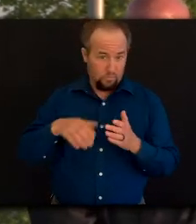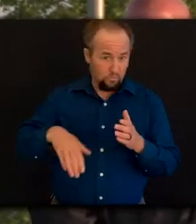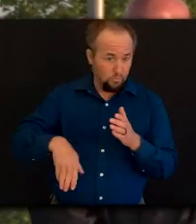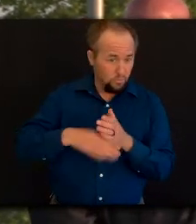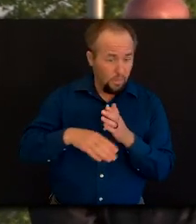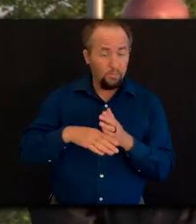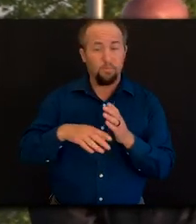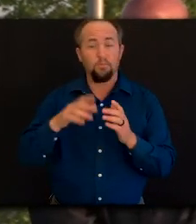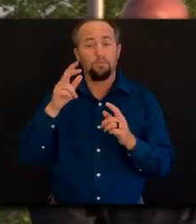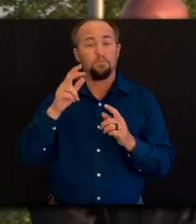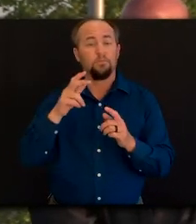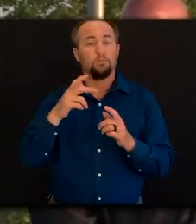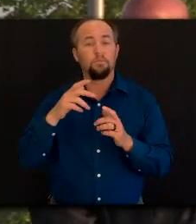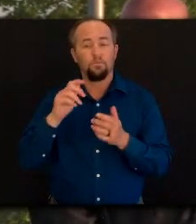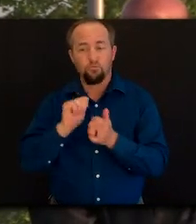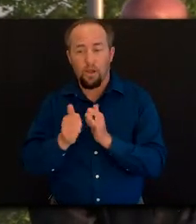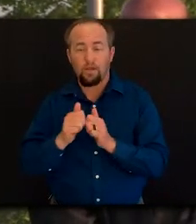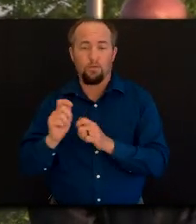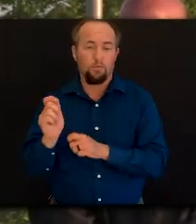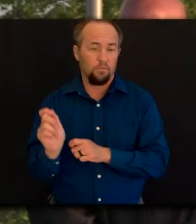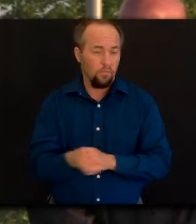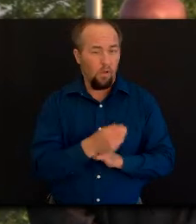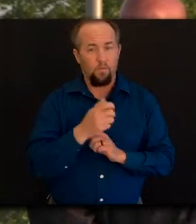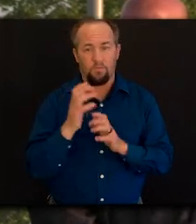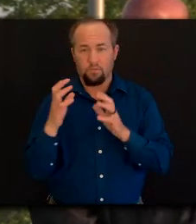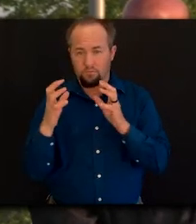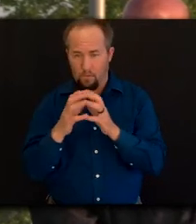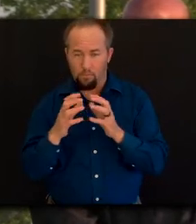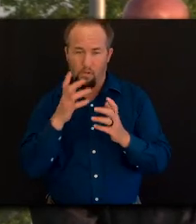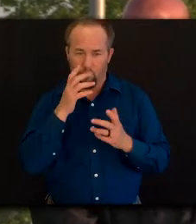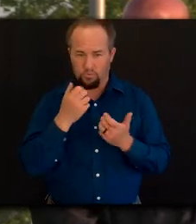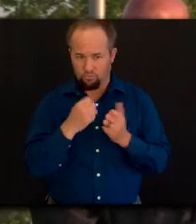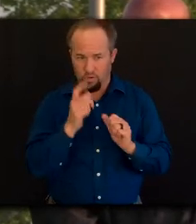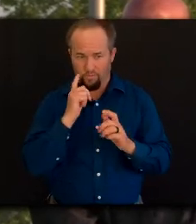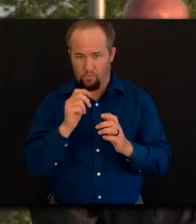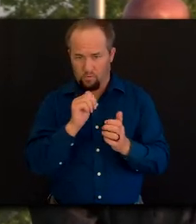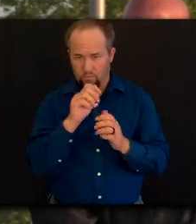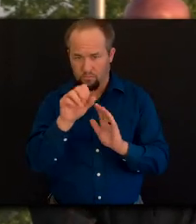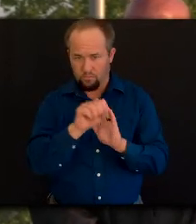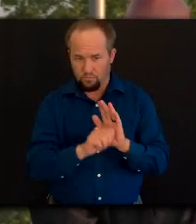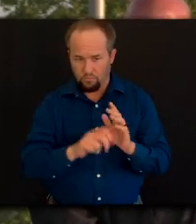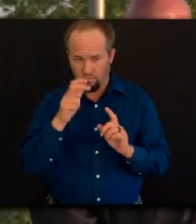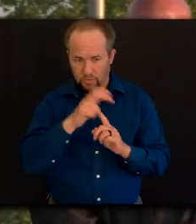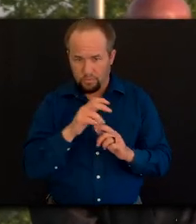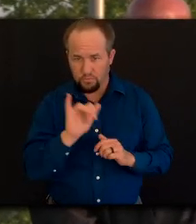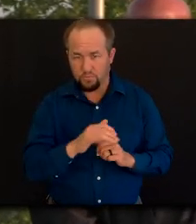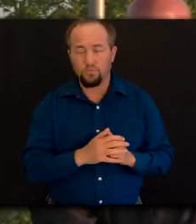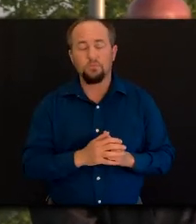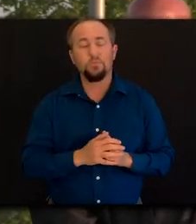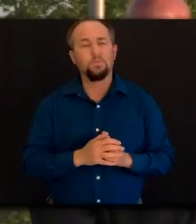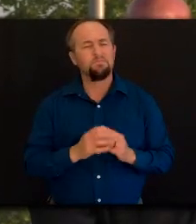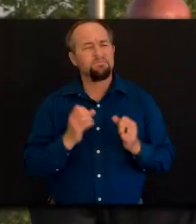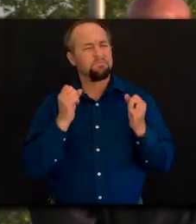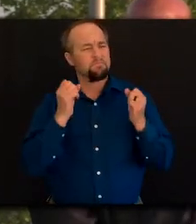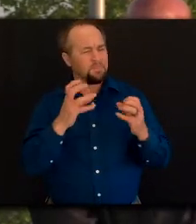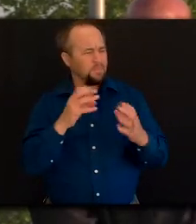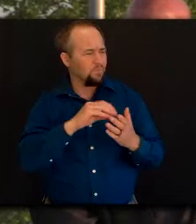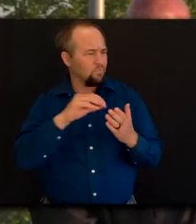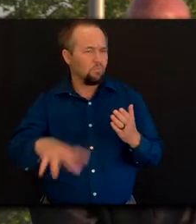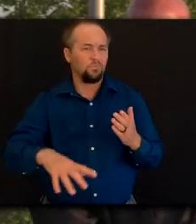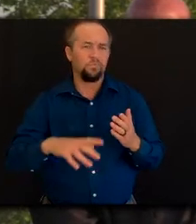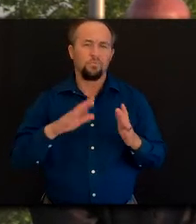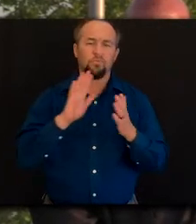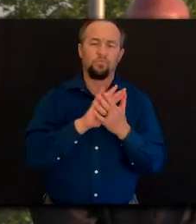golf, track, and softball. Dozens upon dozens of students earned district and state honors in